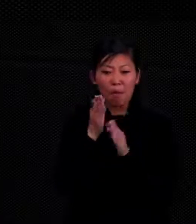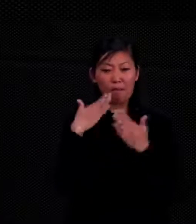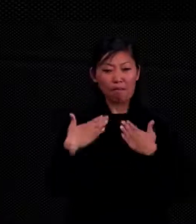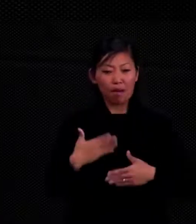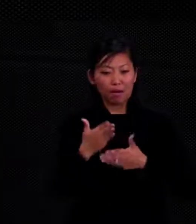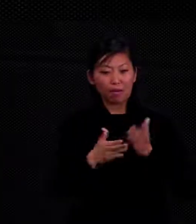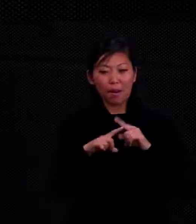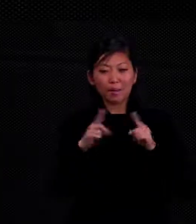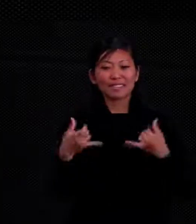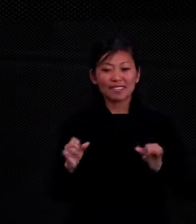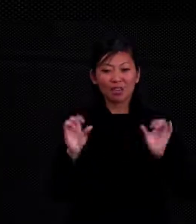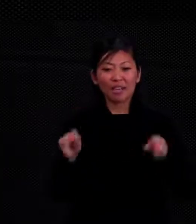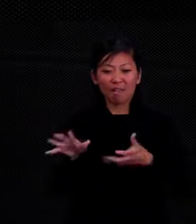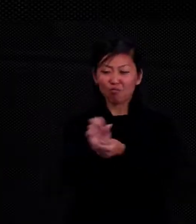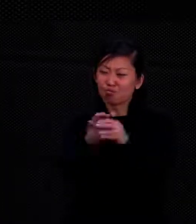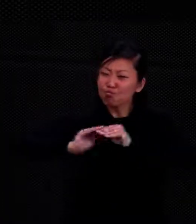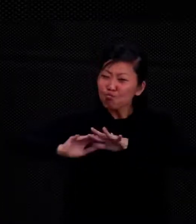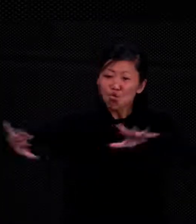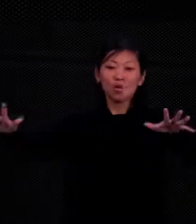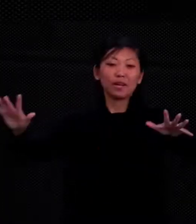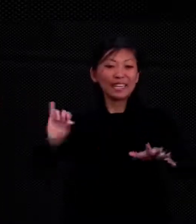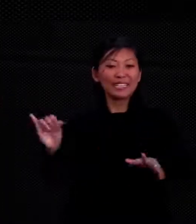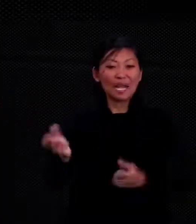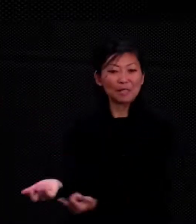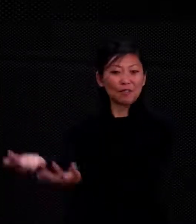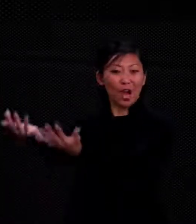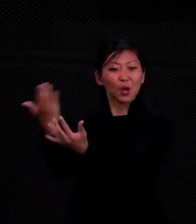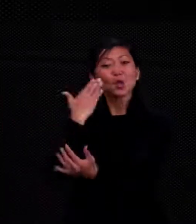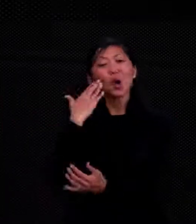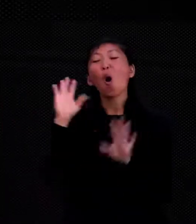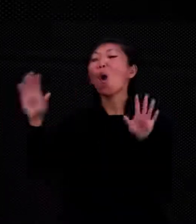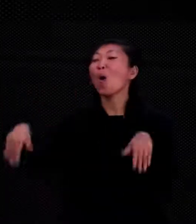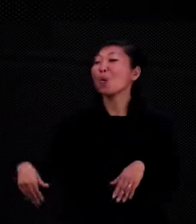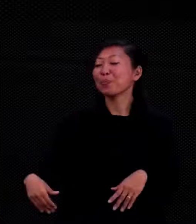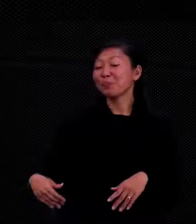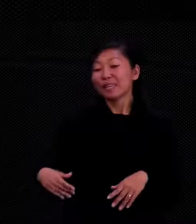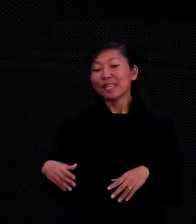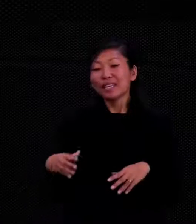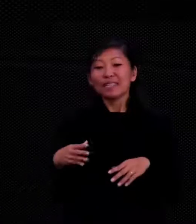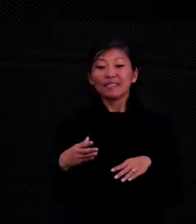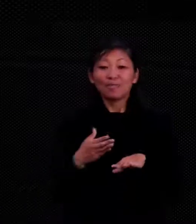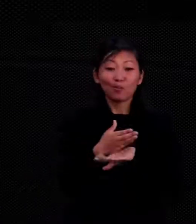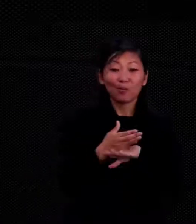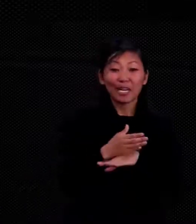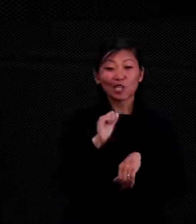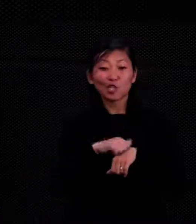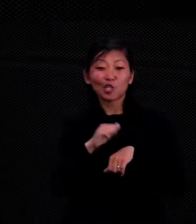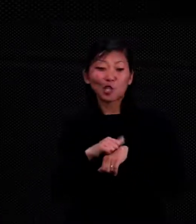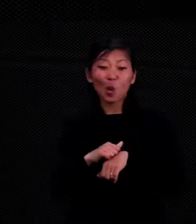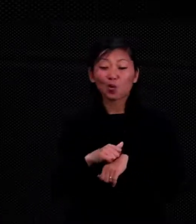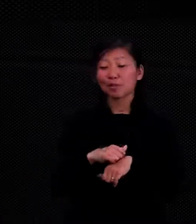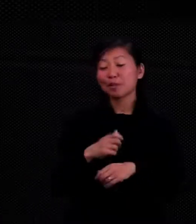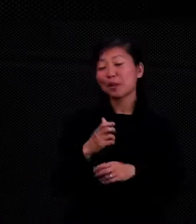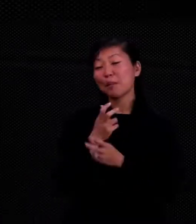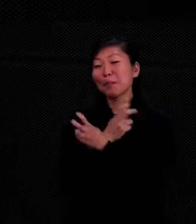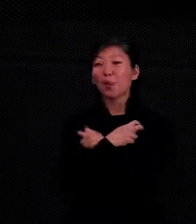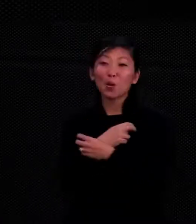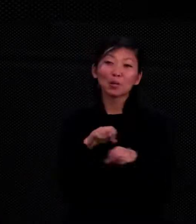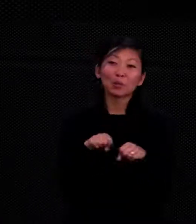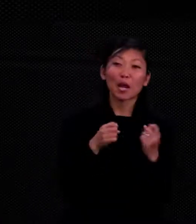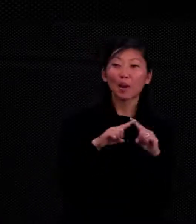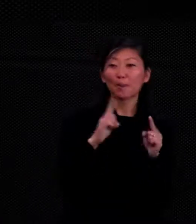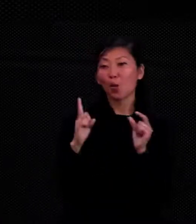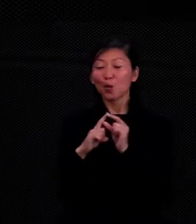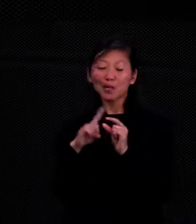fire. Sticks and stones may break my bones, but words will never hurt me, is one of the biggest lies that we continue to